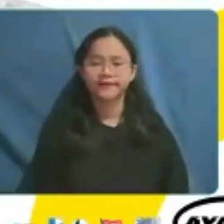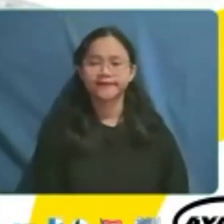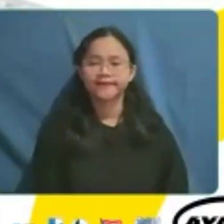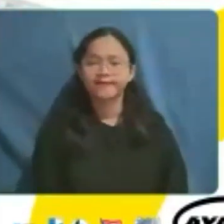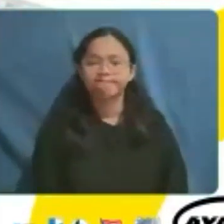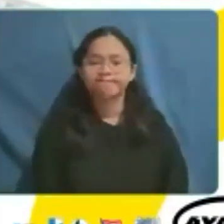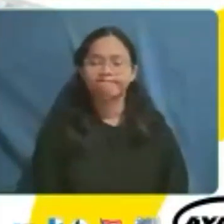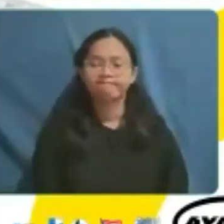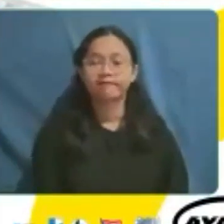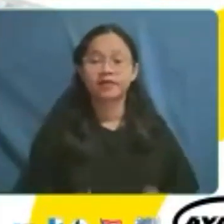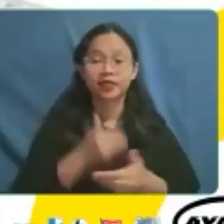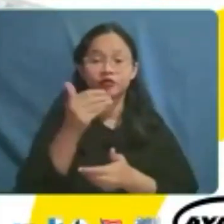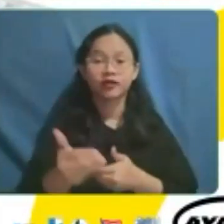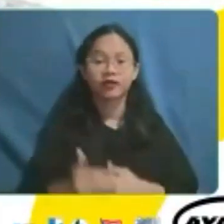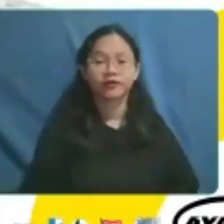Next slide, please.